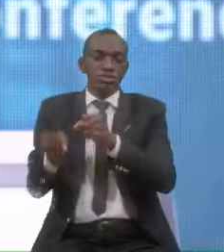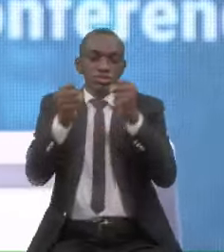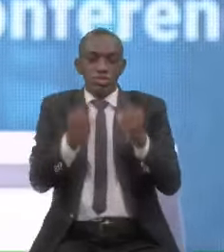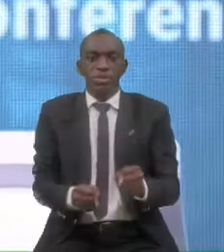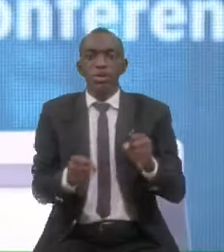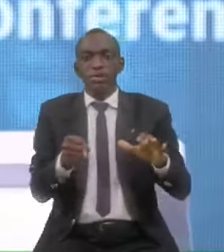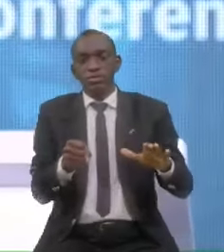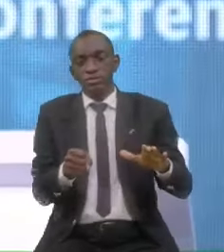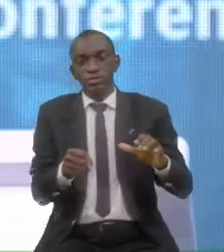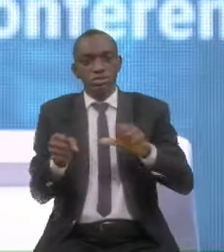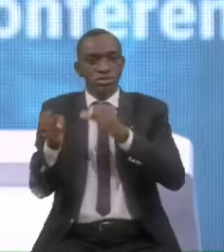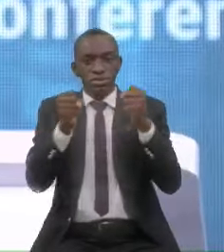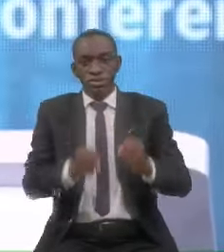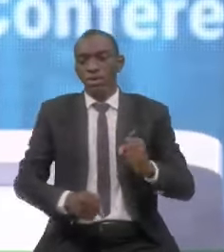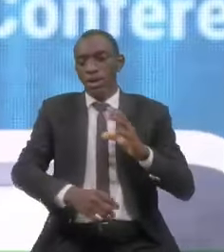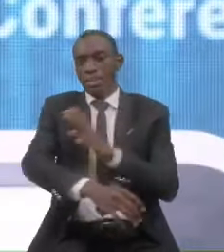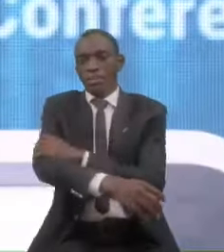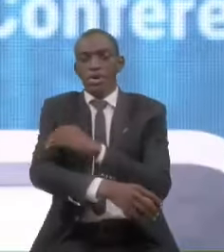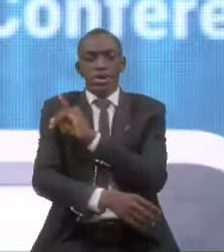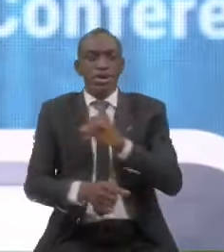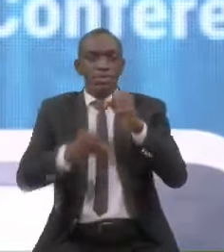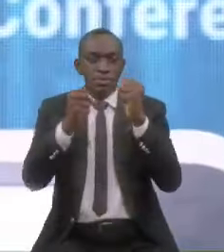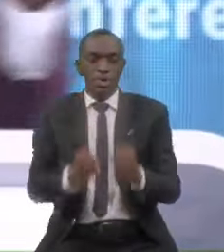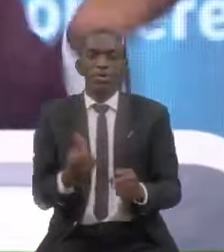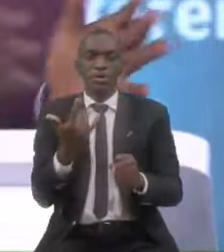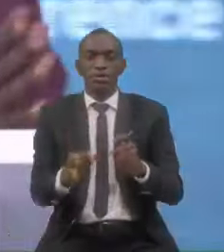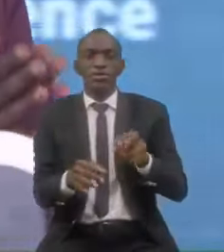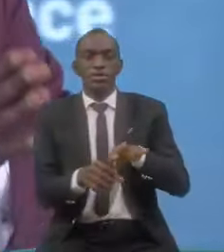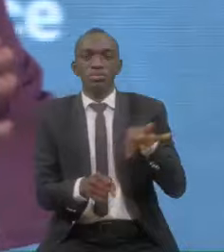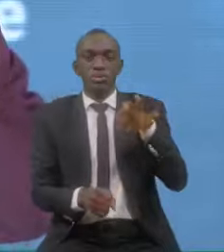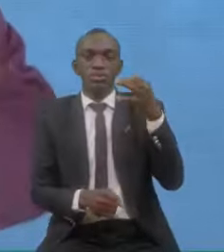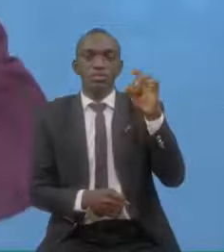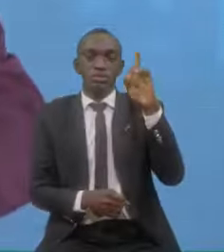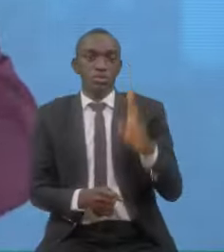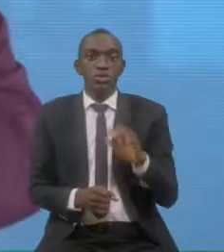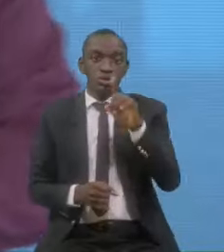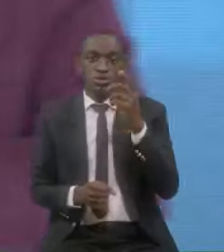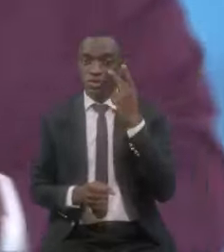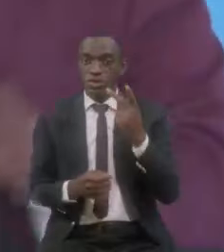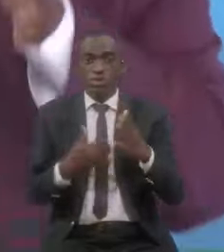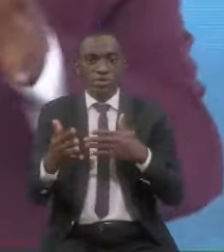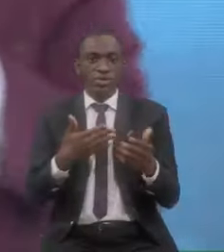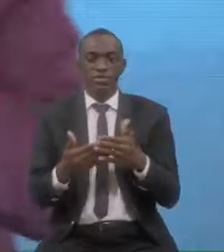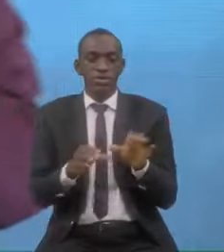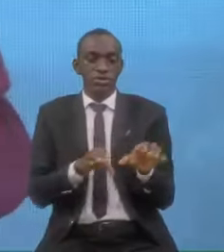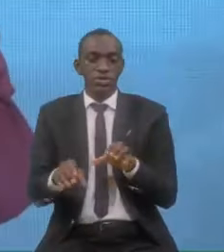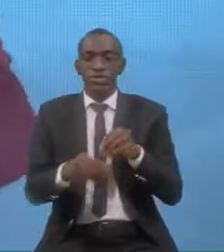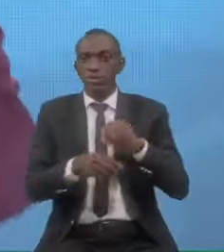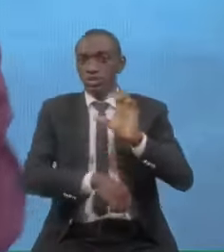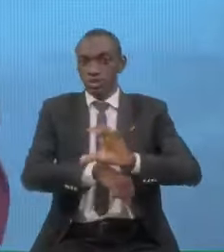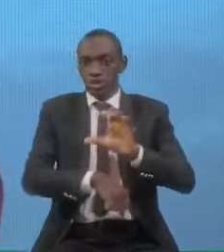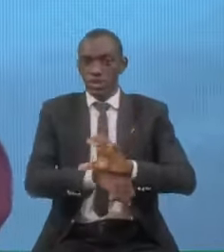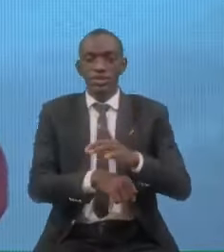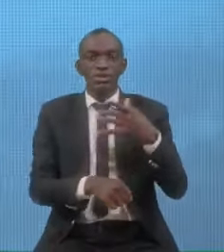power of the Spirit of God. You see, whatever we do in the church, the strength has